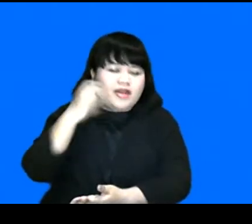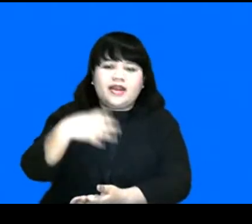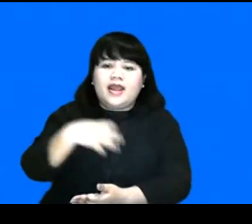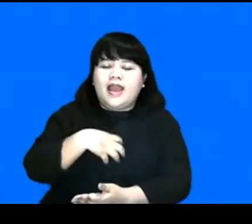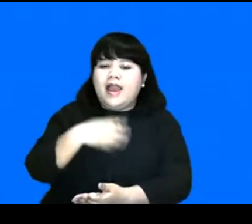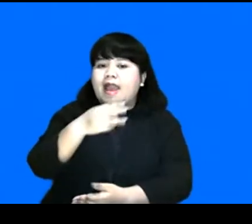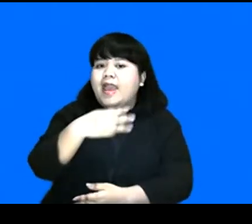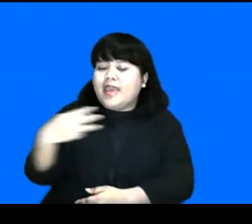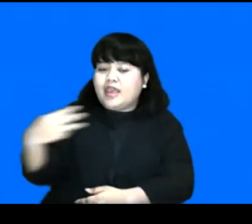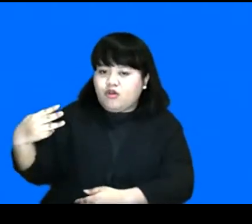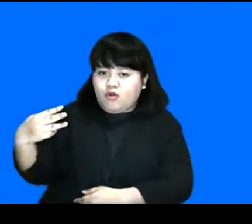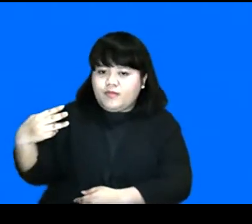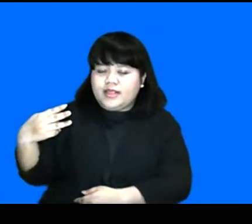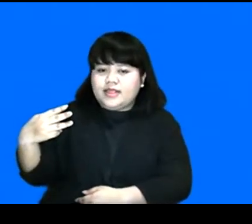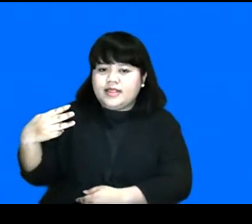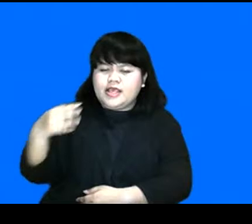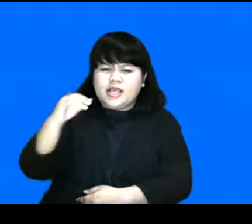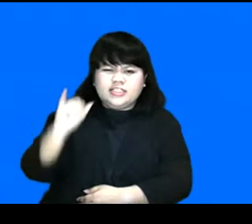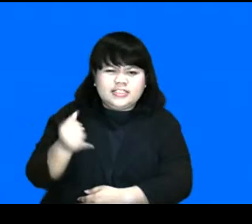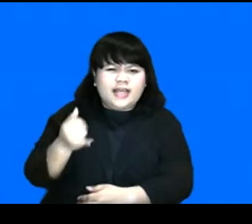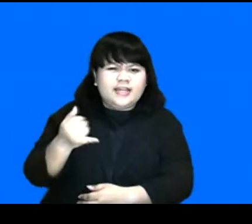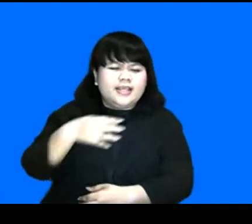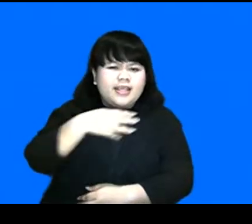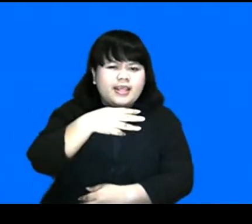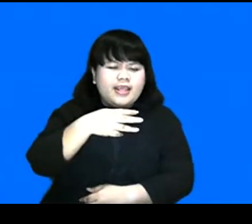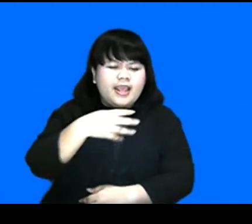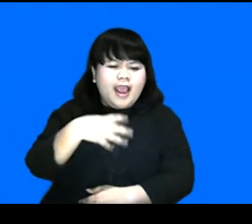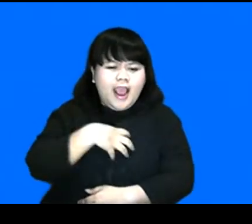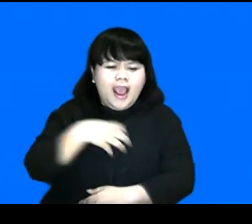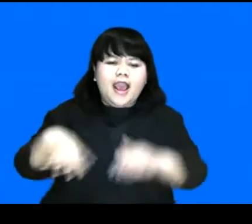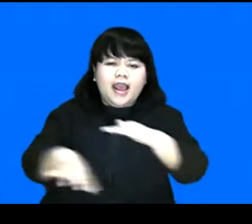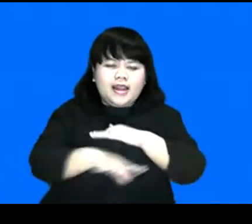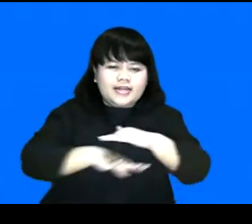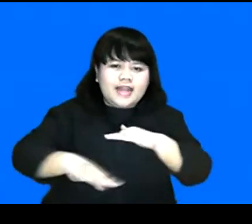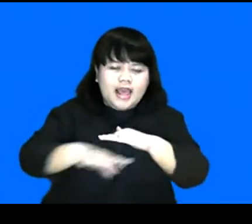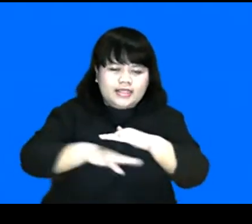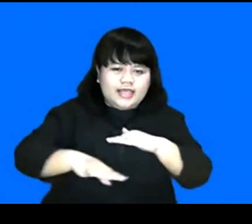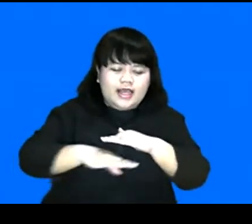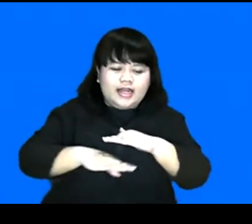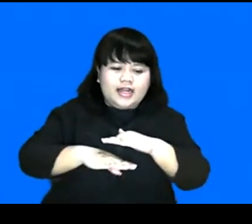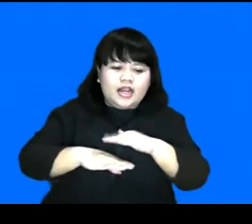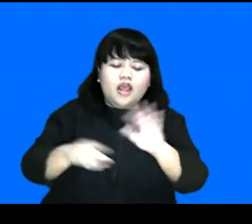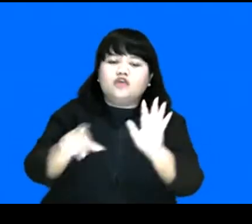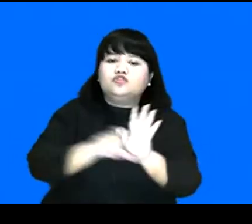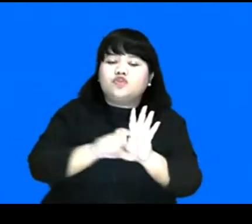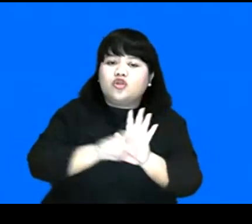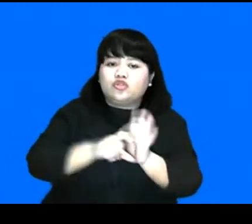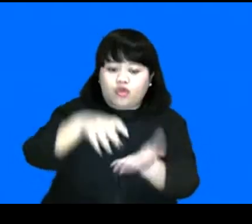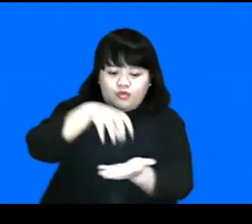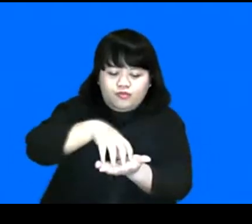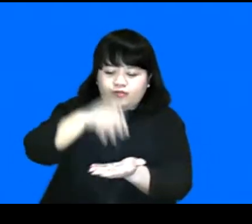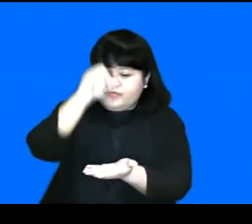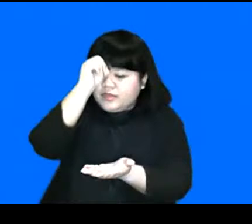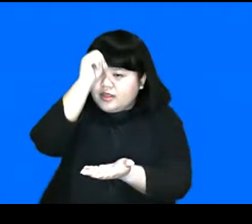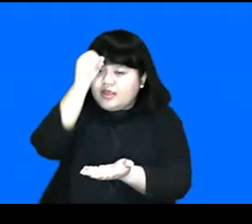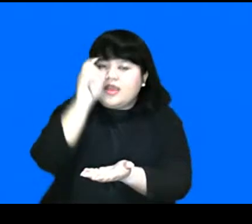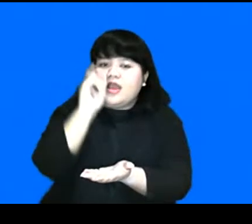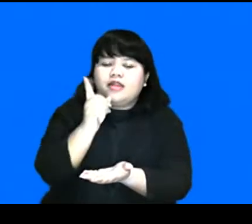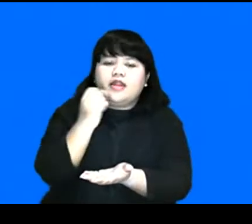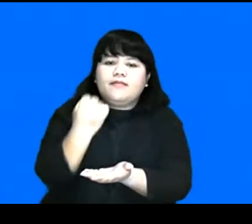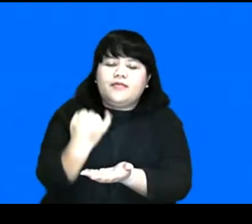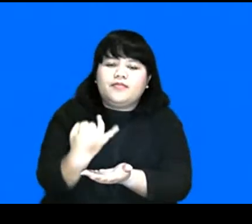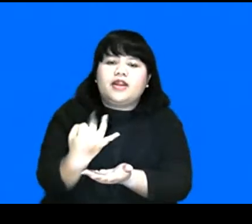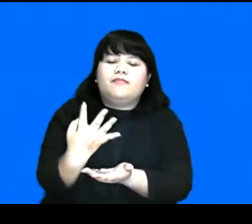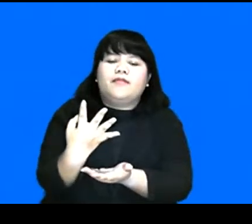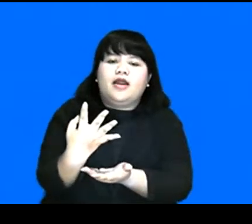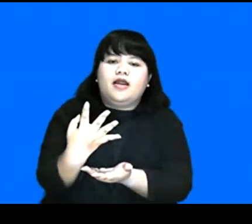our constitutions. At least in India, we have certain duties of the state to see that